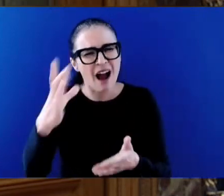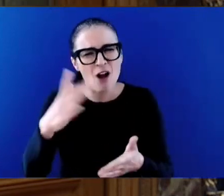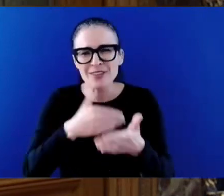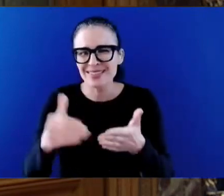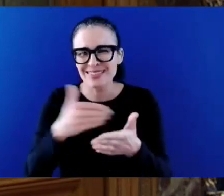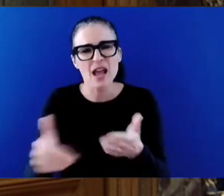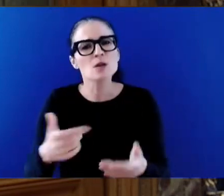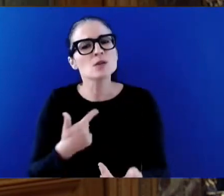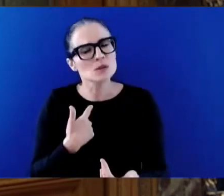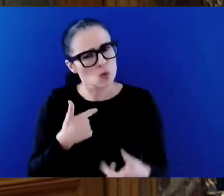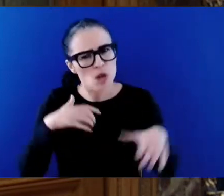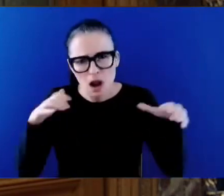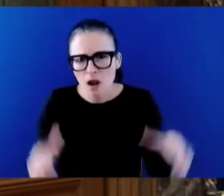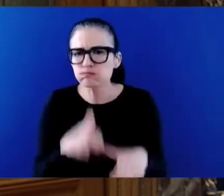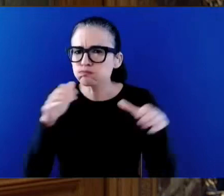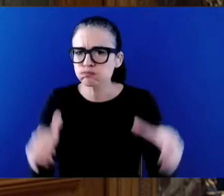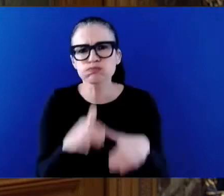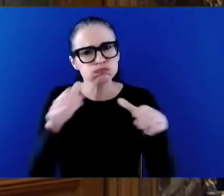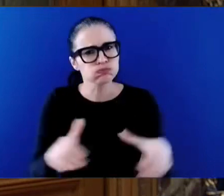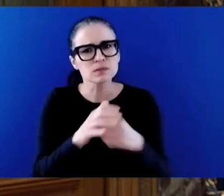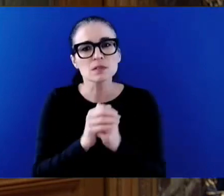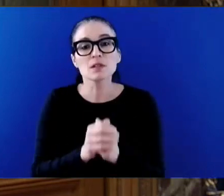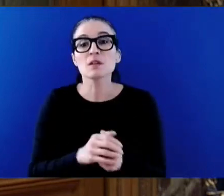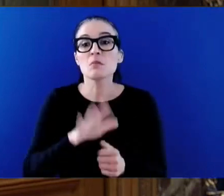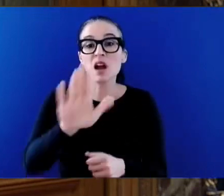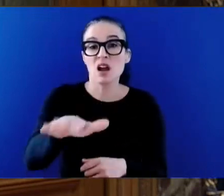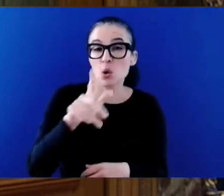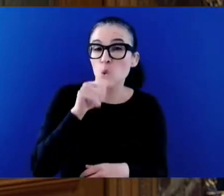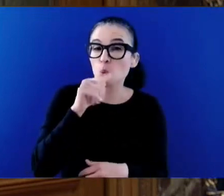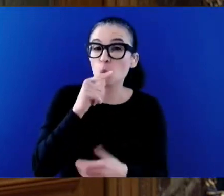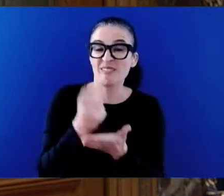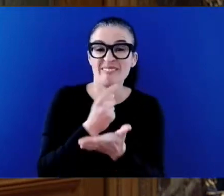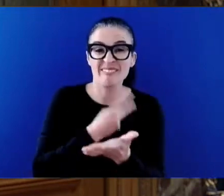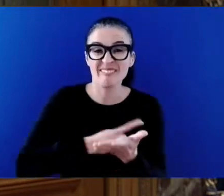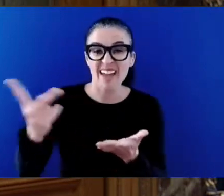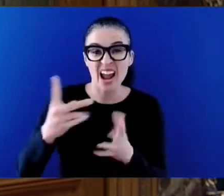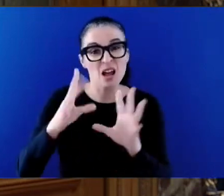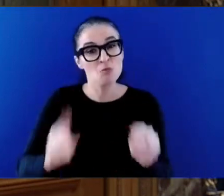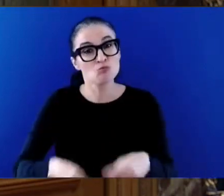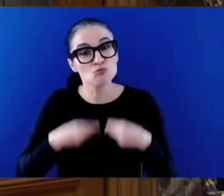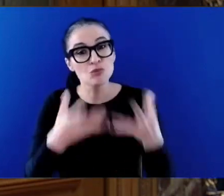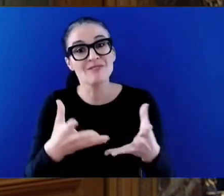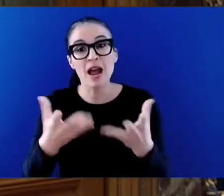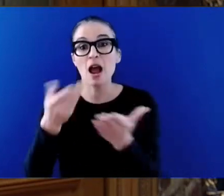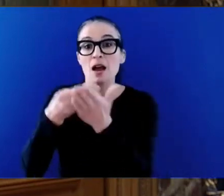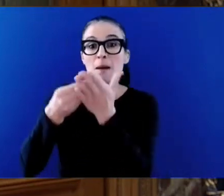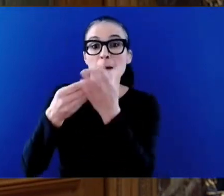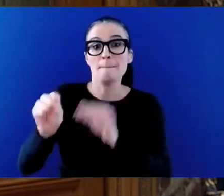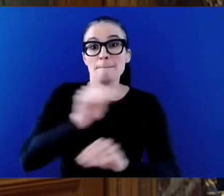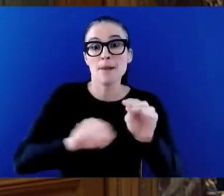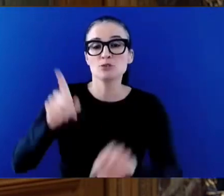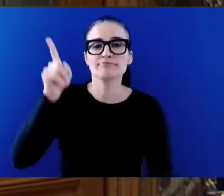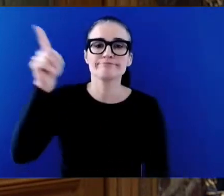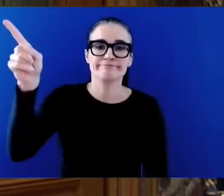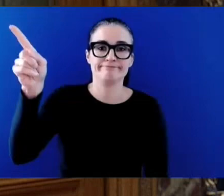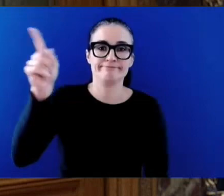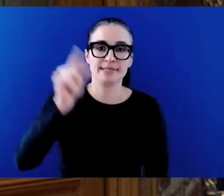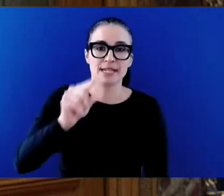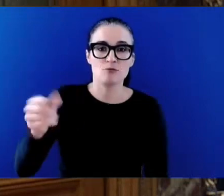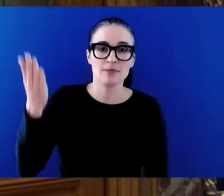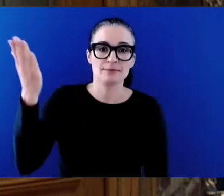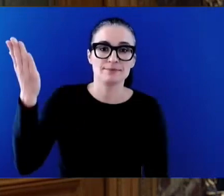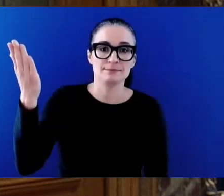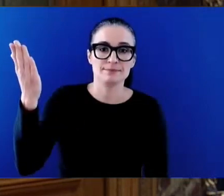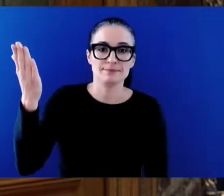the operational and the capital needs of the hospital. The evening emergency room closure, well, that was temporary at first, Mr. Speaker. Now it